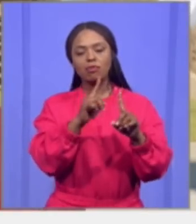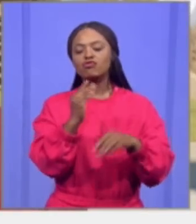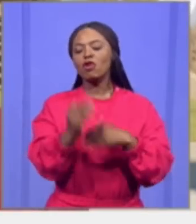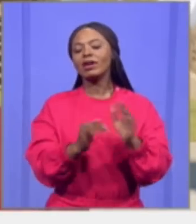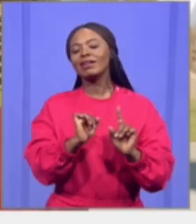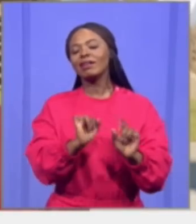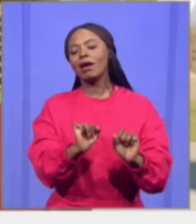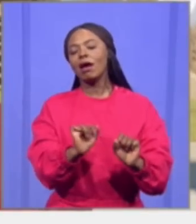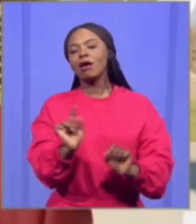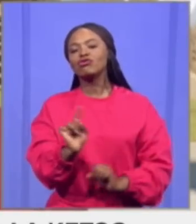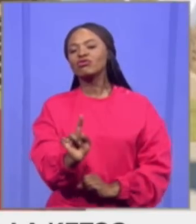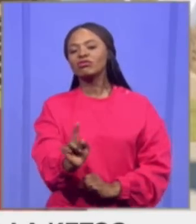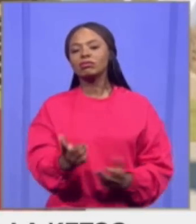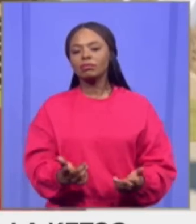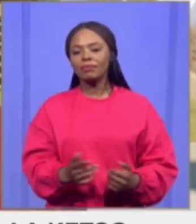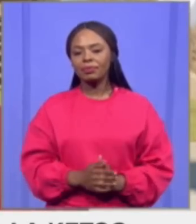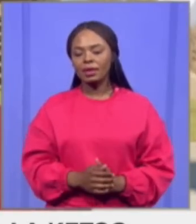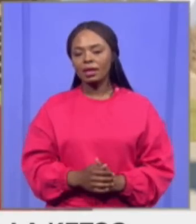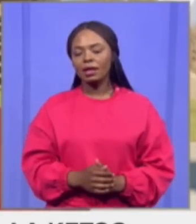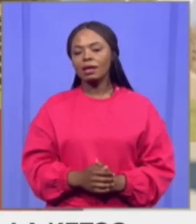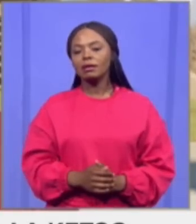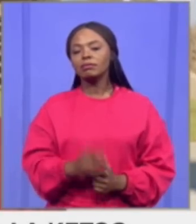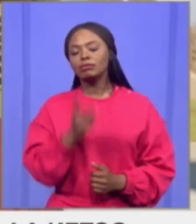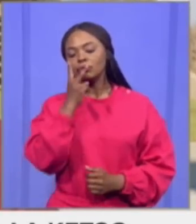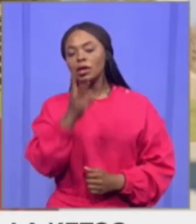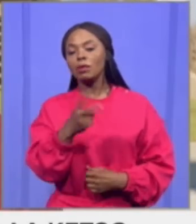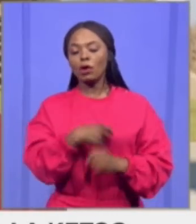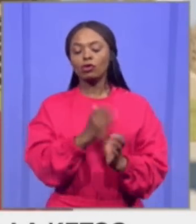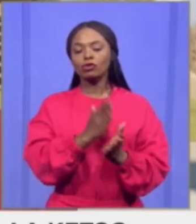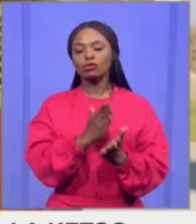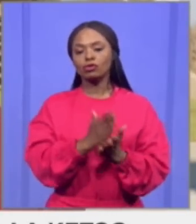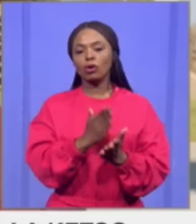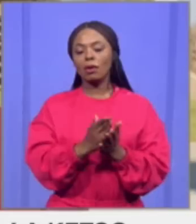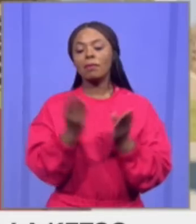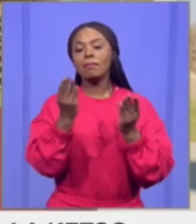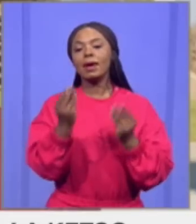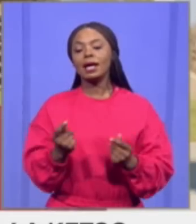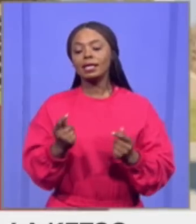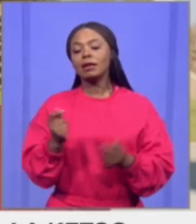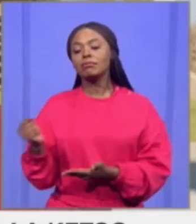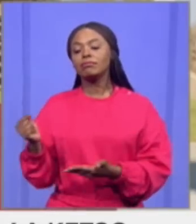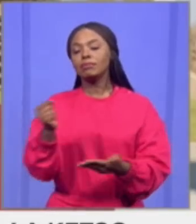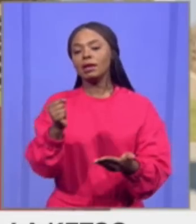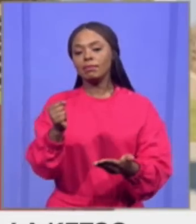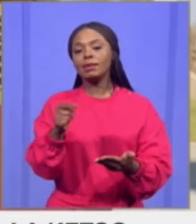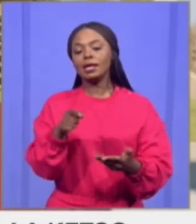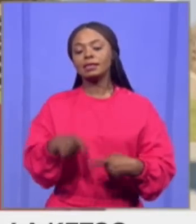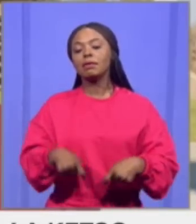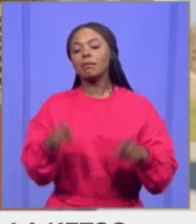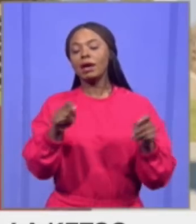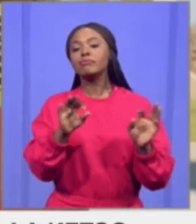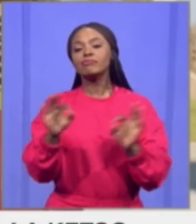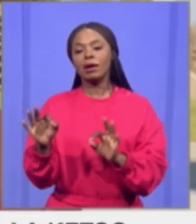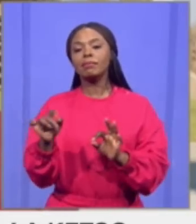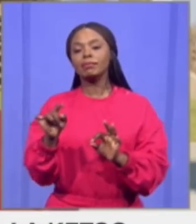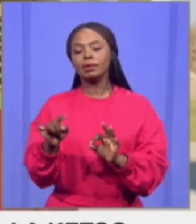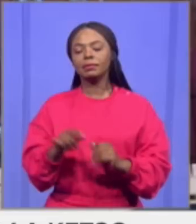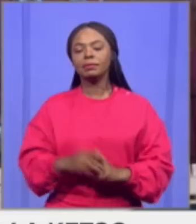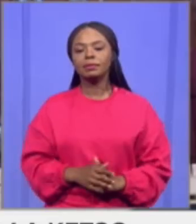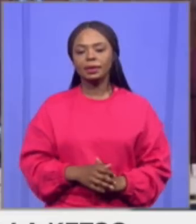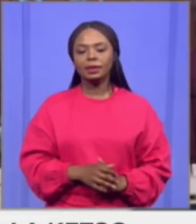to ensure that the right contractors get the work, to ensure that money that has been allocated for it has been spent like it should be